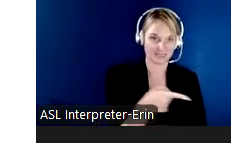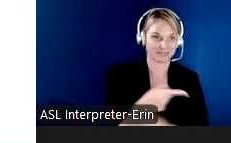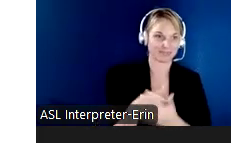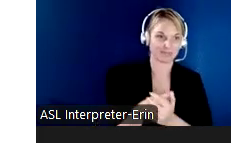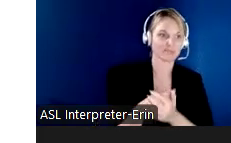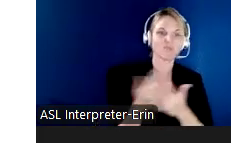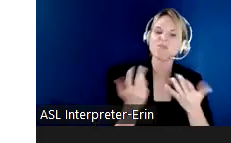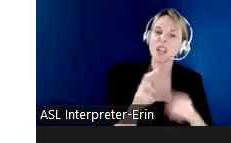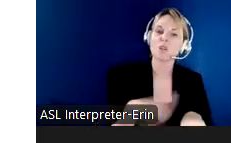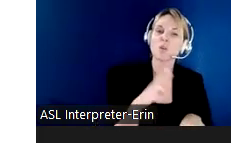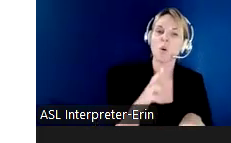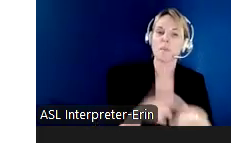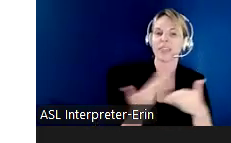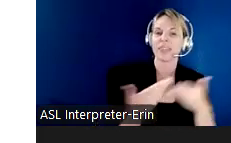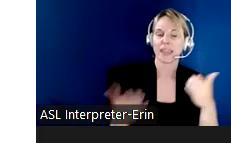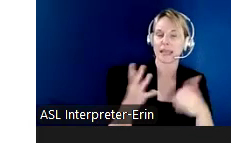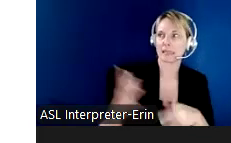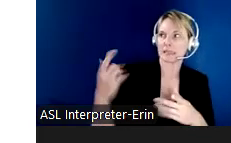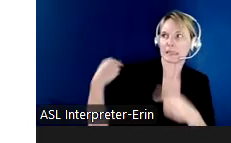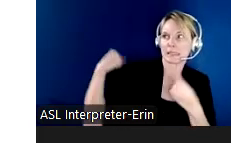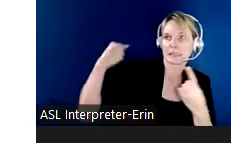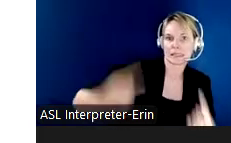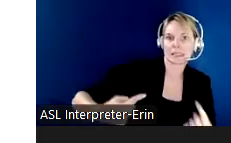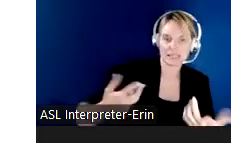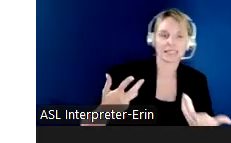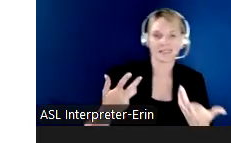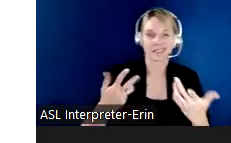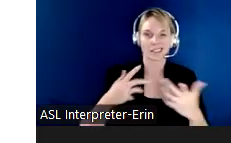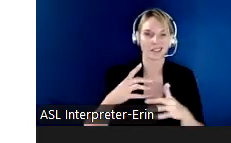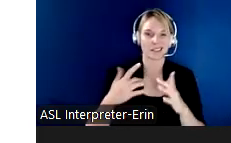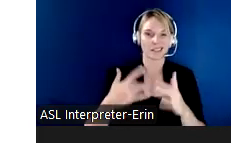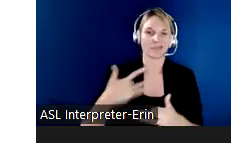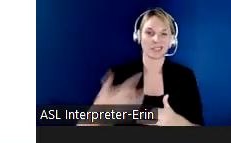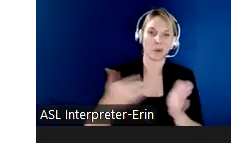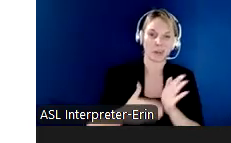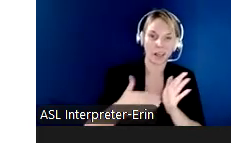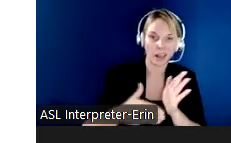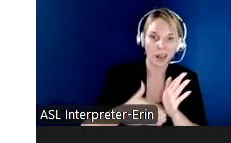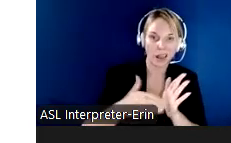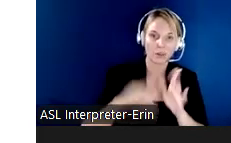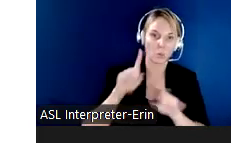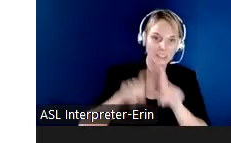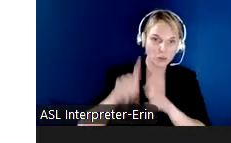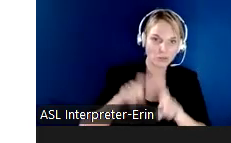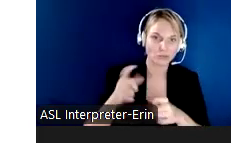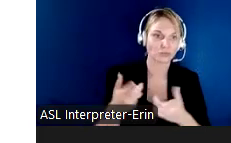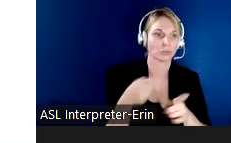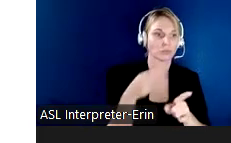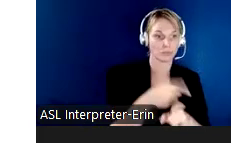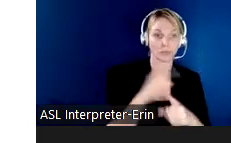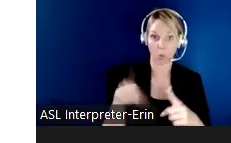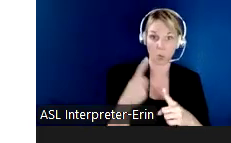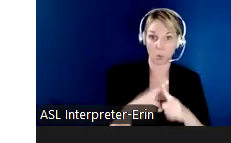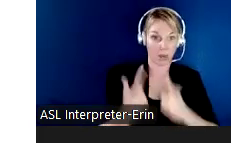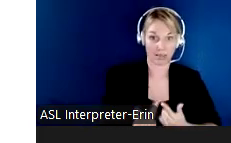normal things that have come up in the past when we've rolled out the portal. Uh, So when will registration go live?